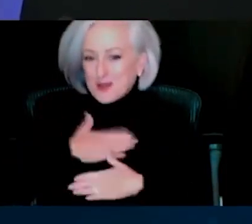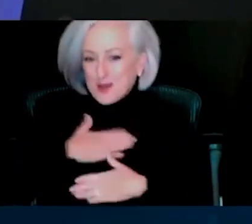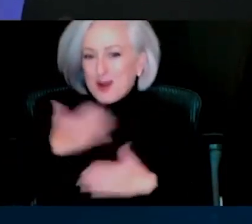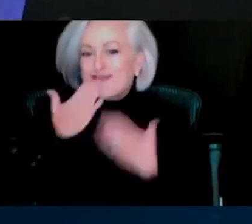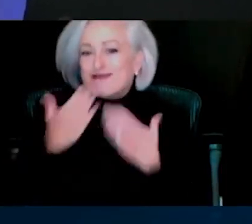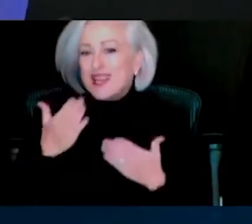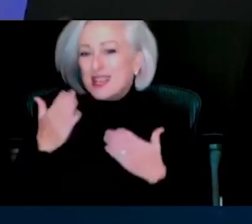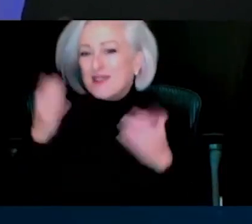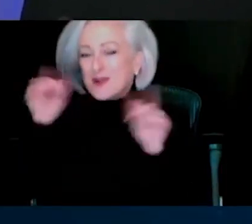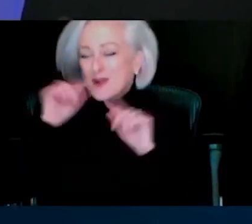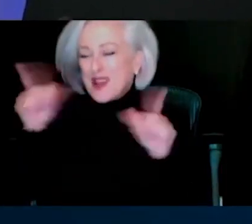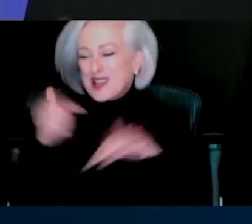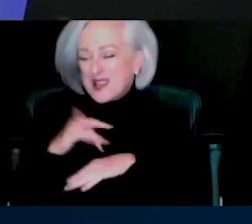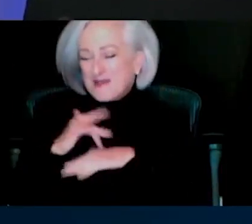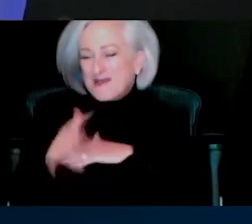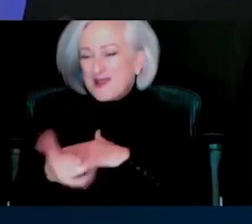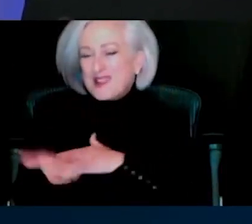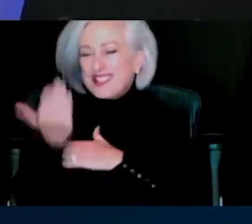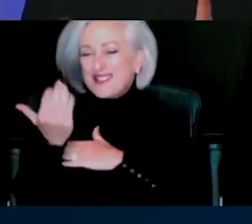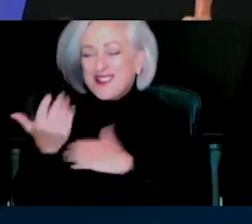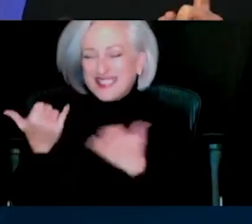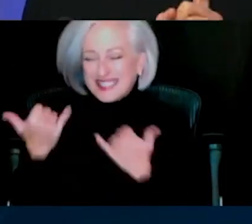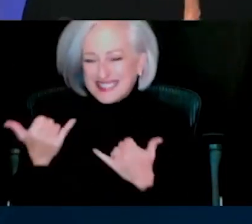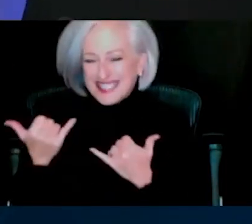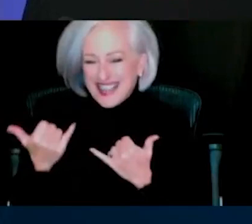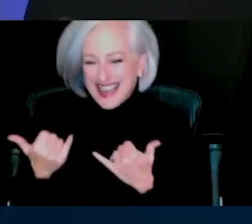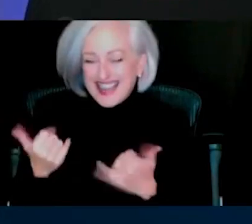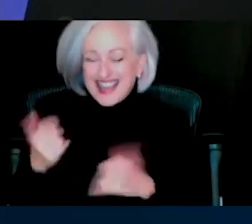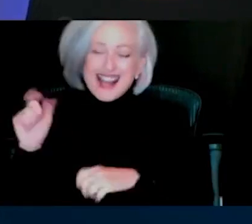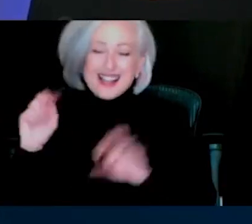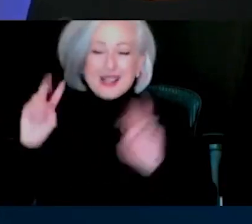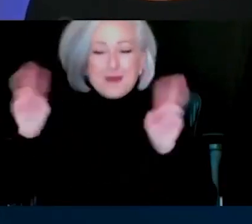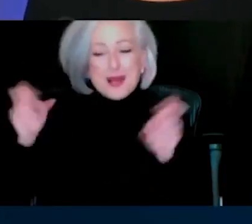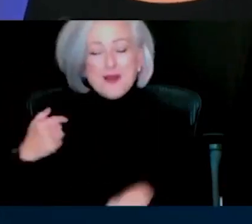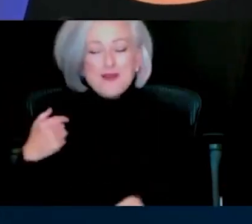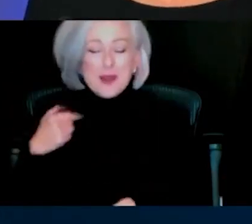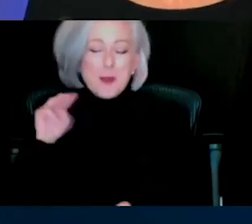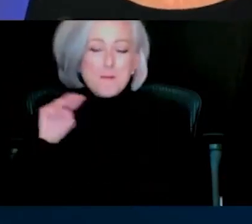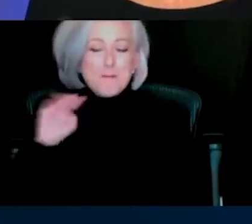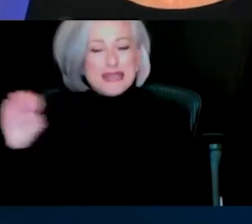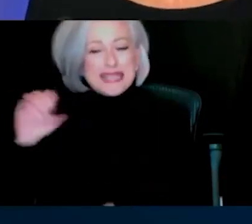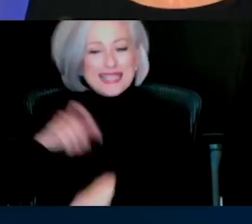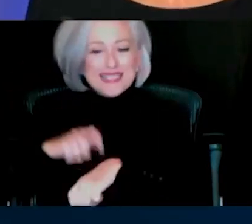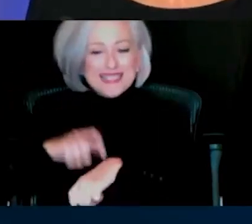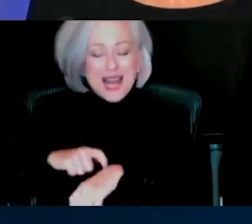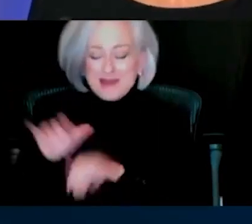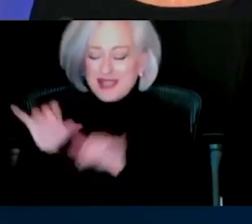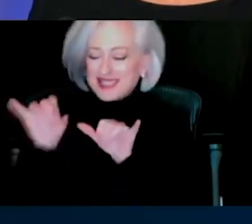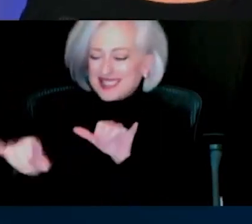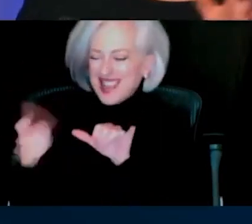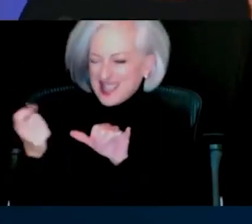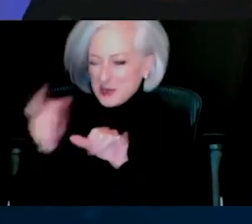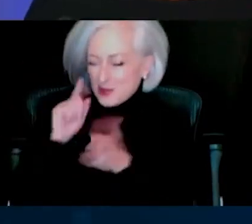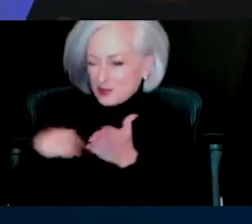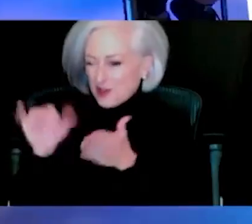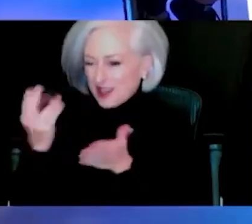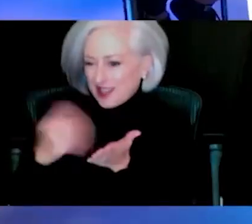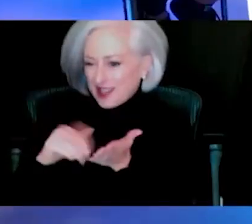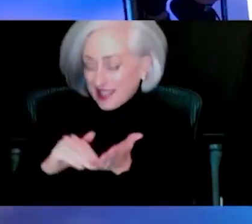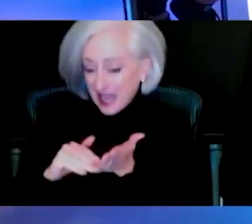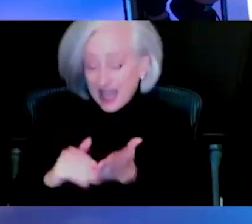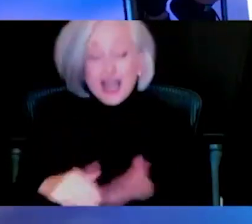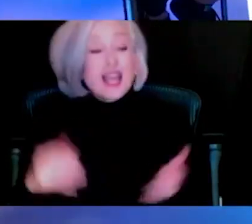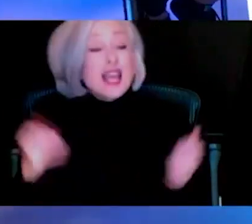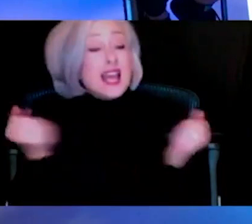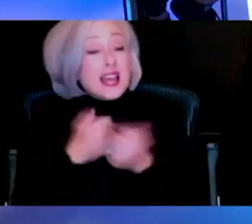moment of relaxation, Of course. a little me time. Of course. So stay close by. We'll check back with you in just a few moments. And again, everyone, we're talking some fun